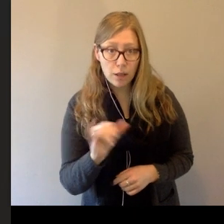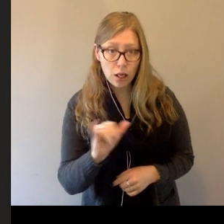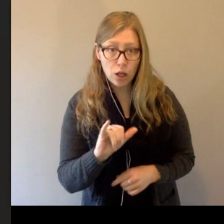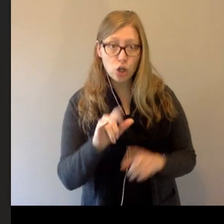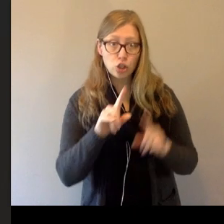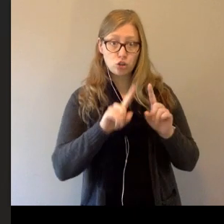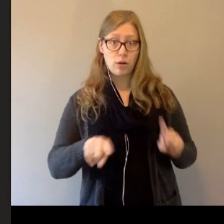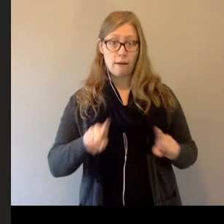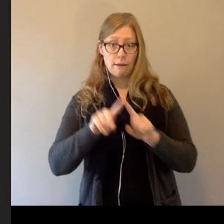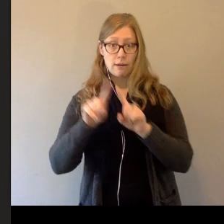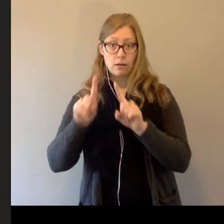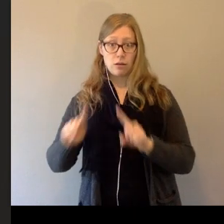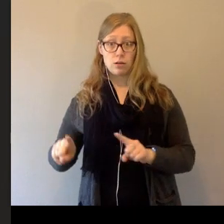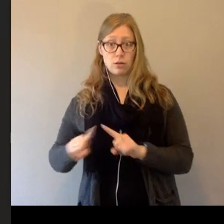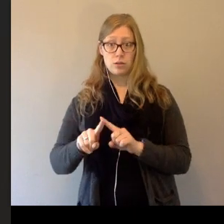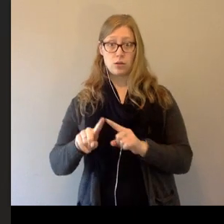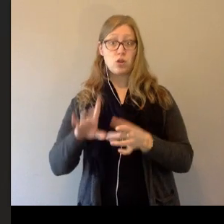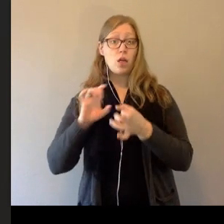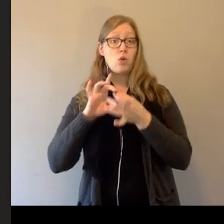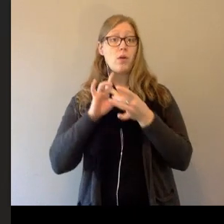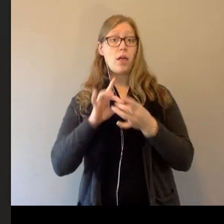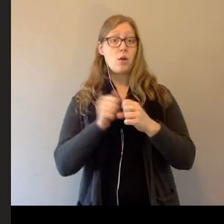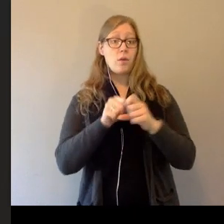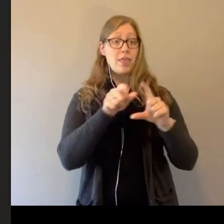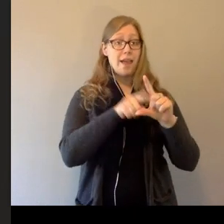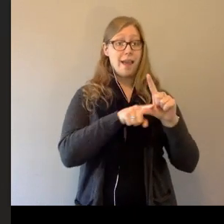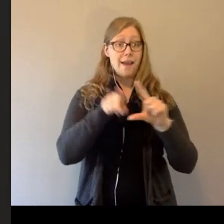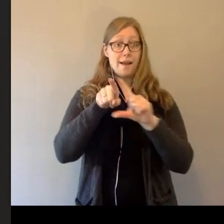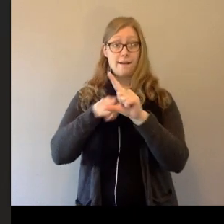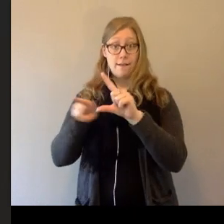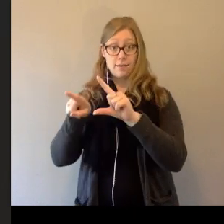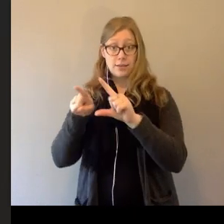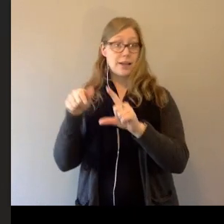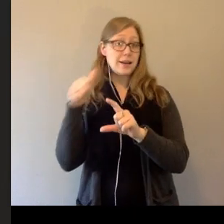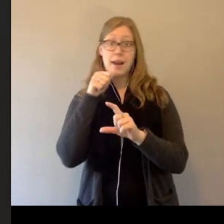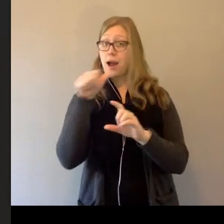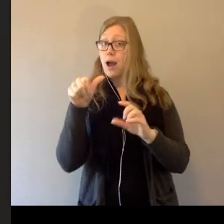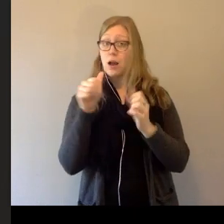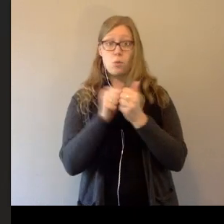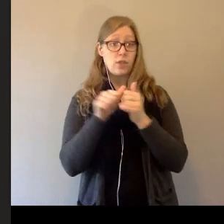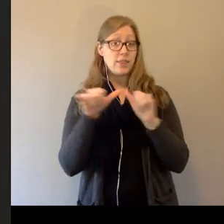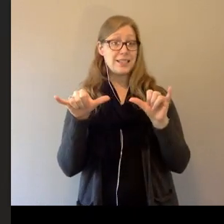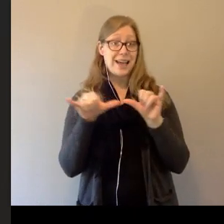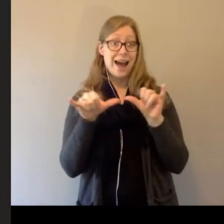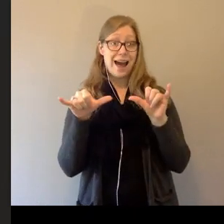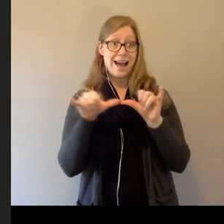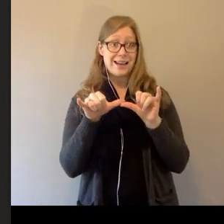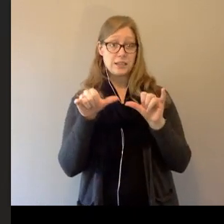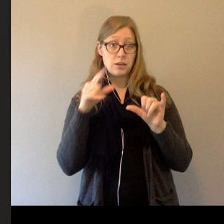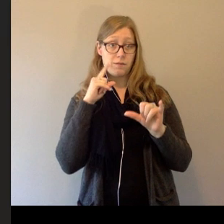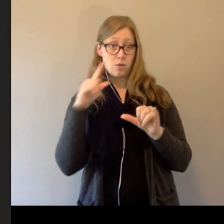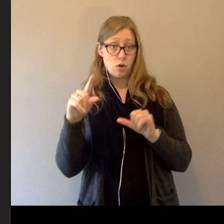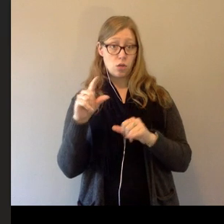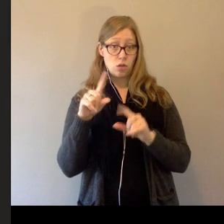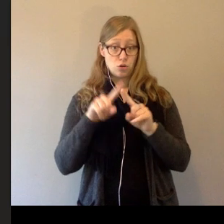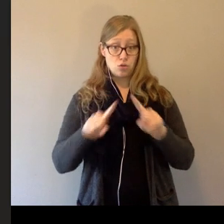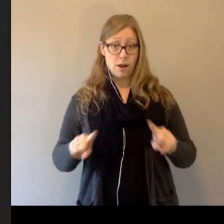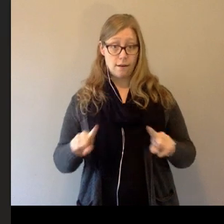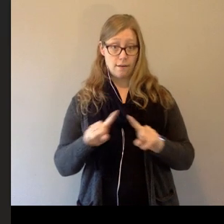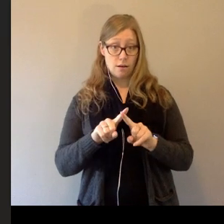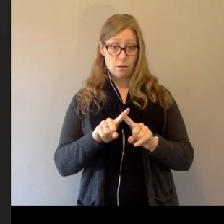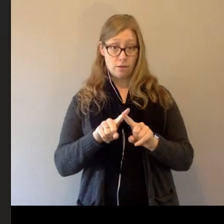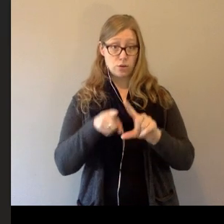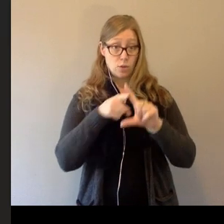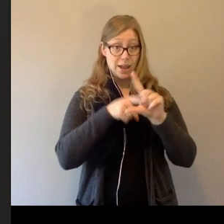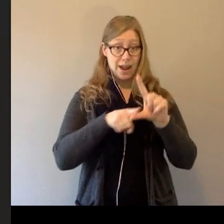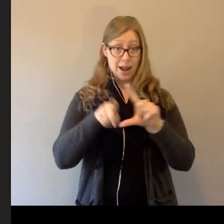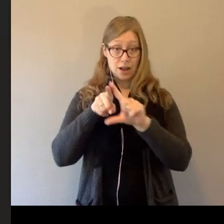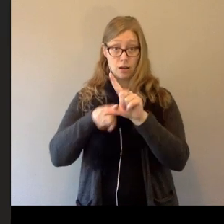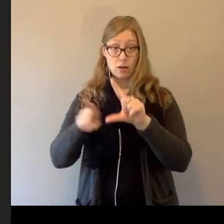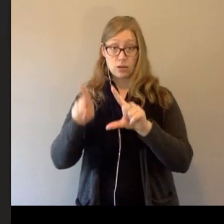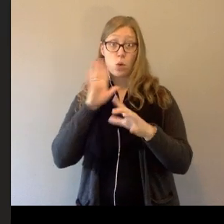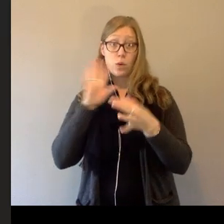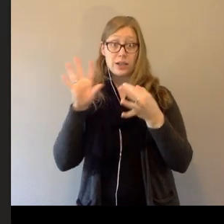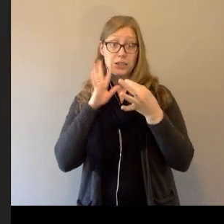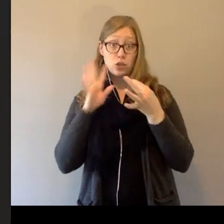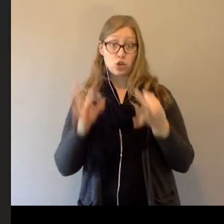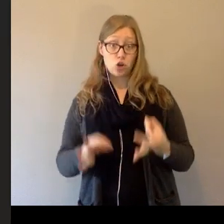of a triangle, not the size of the triangle. So the angles of a triangle determine whether